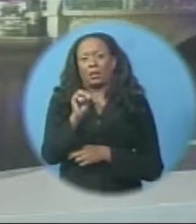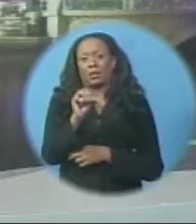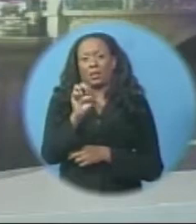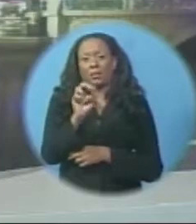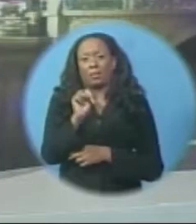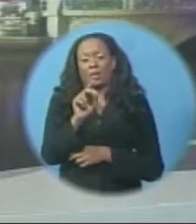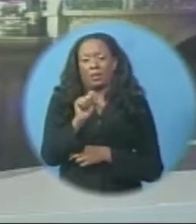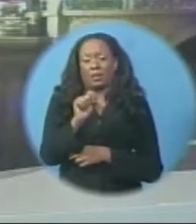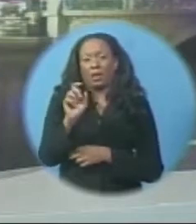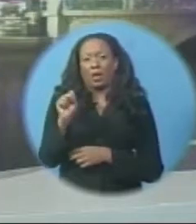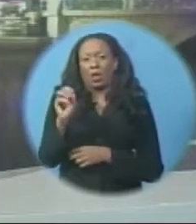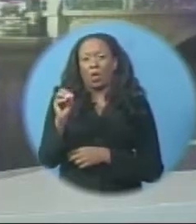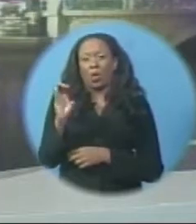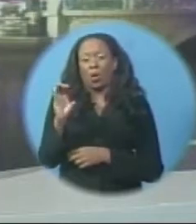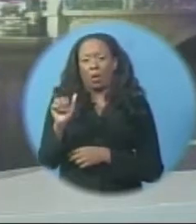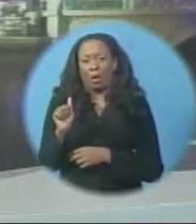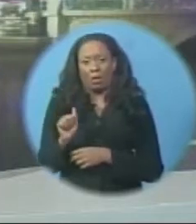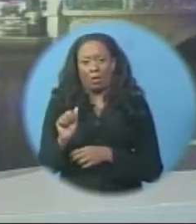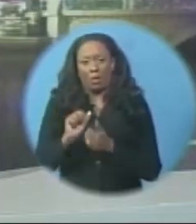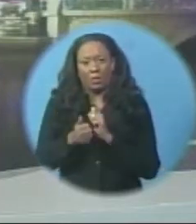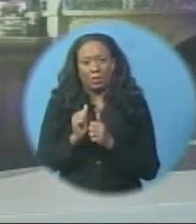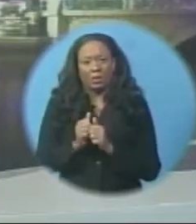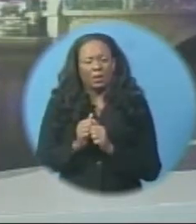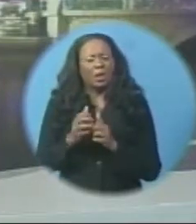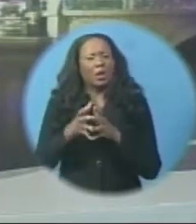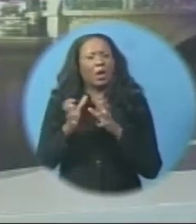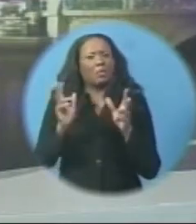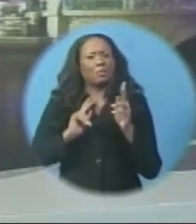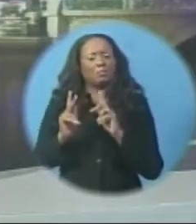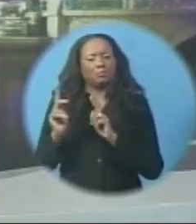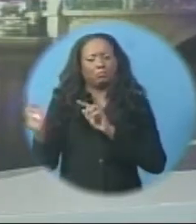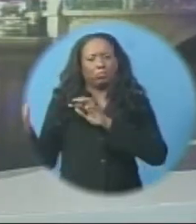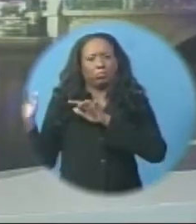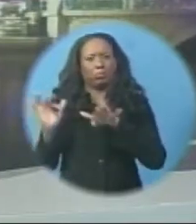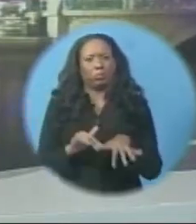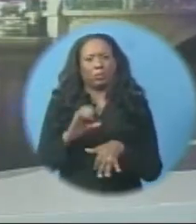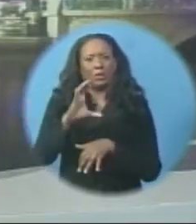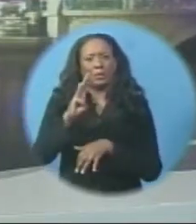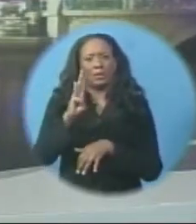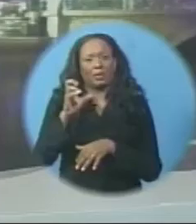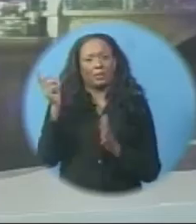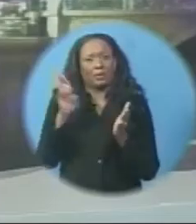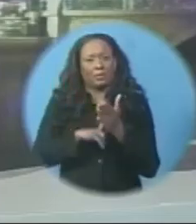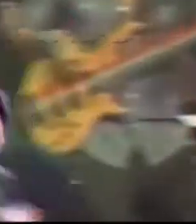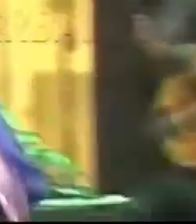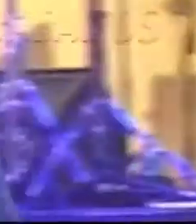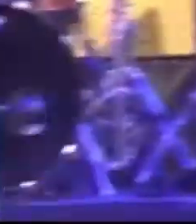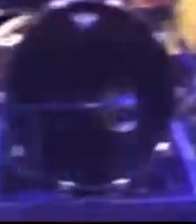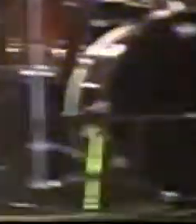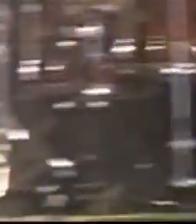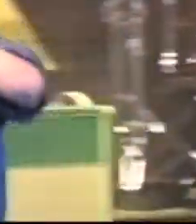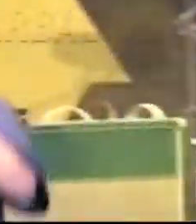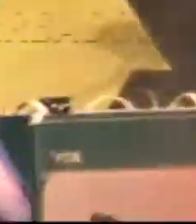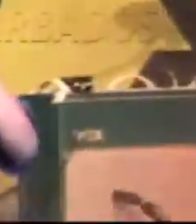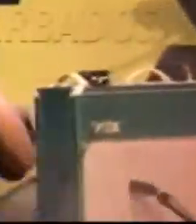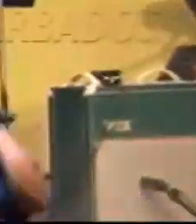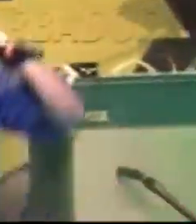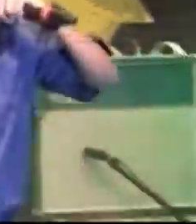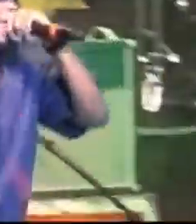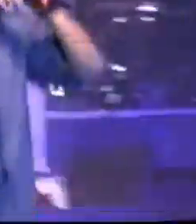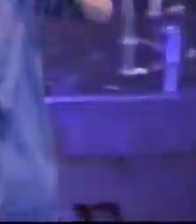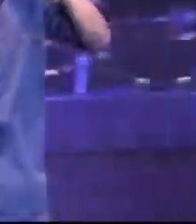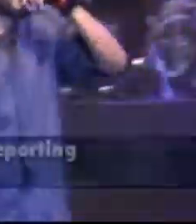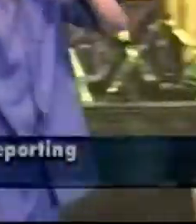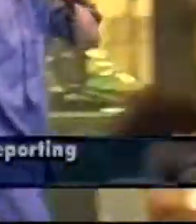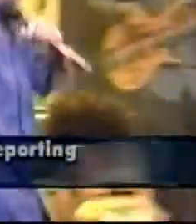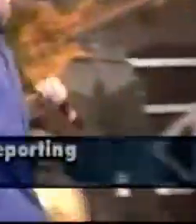from artists. Earlier today, several artists came here to the CBC to register. Simply phenomenal. That's essentially how